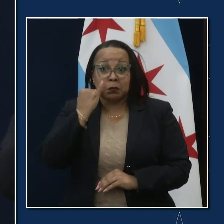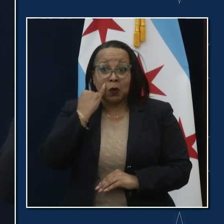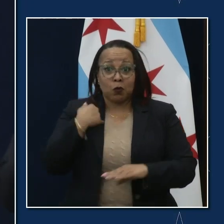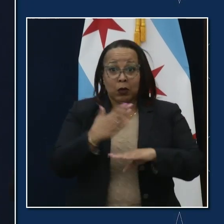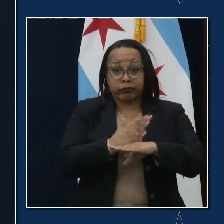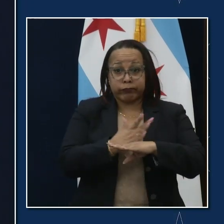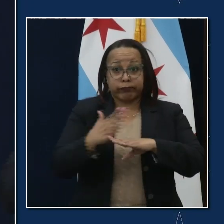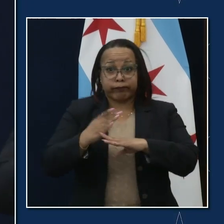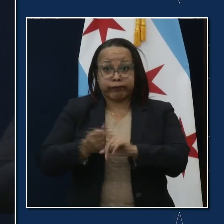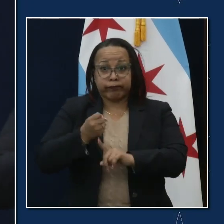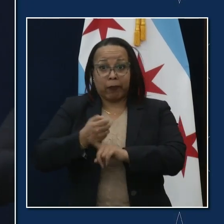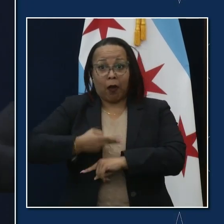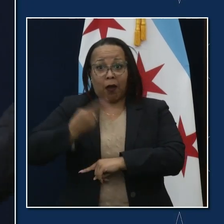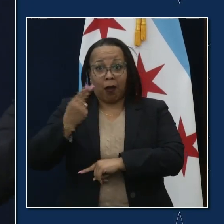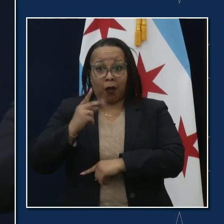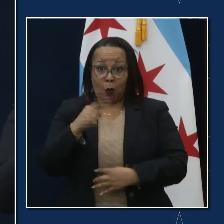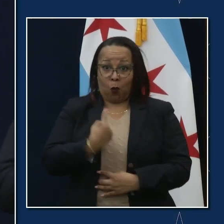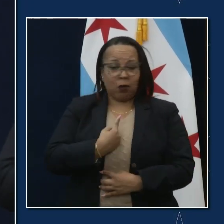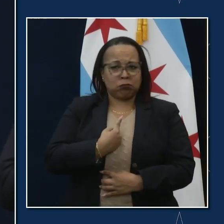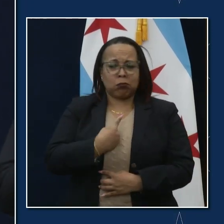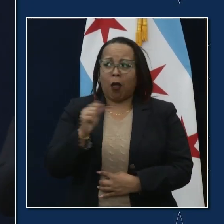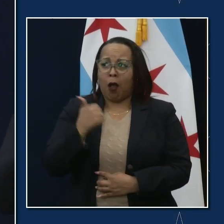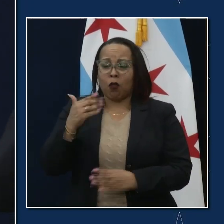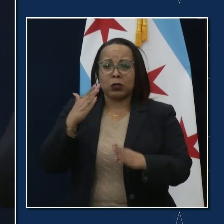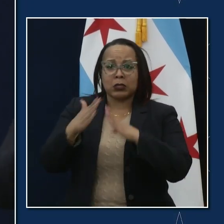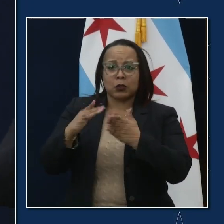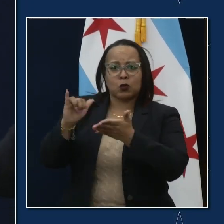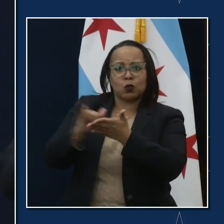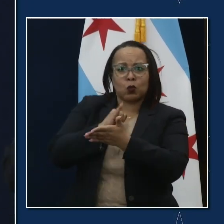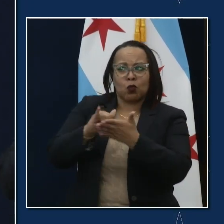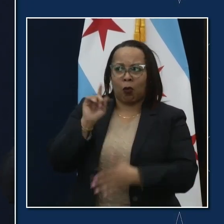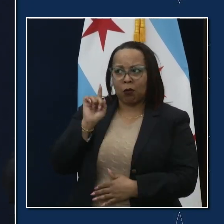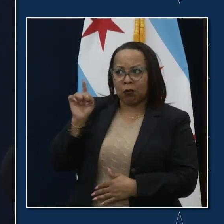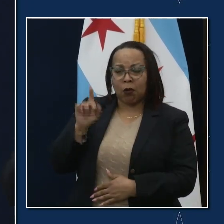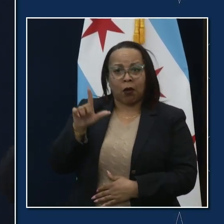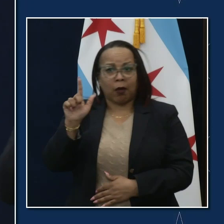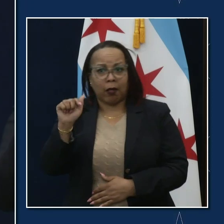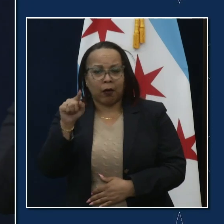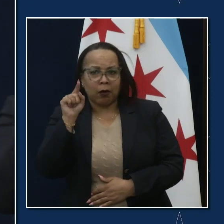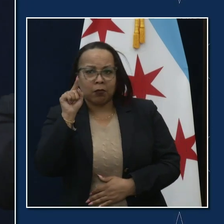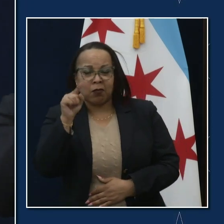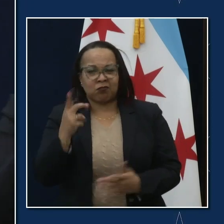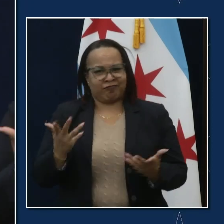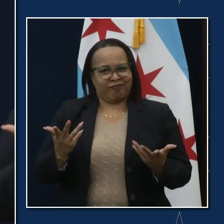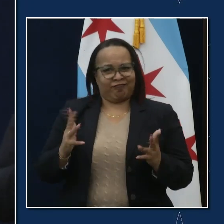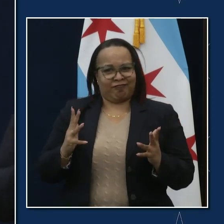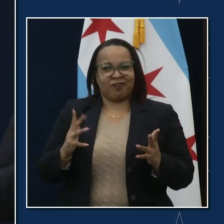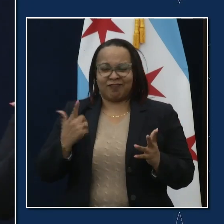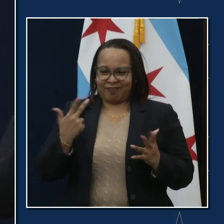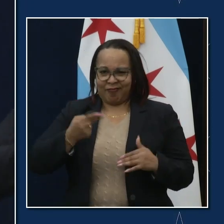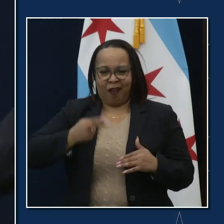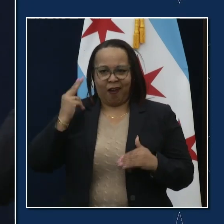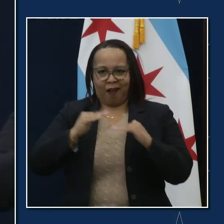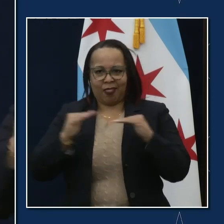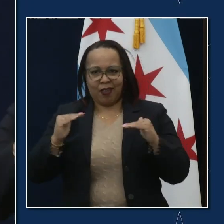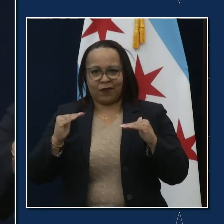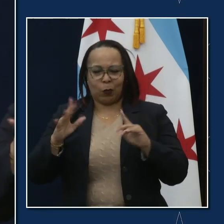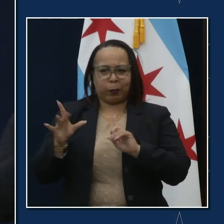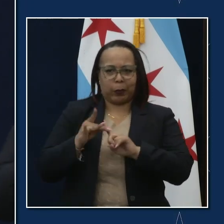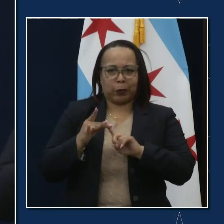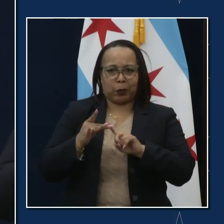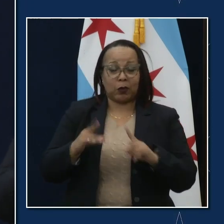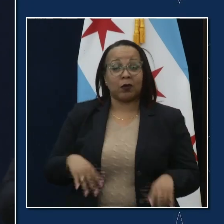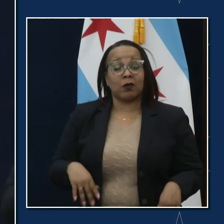won't be alone. For example, other big cities such as New York City and Los Angeles already went to high, and